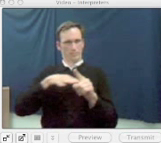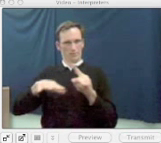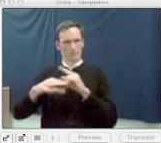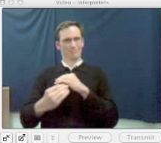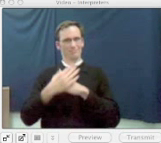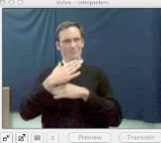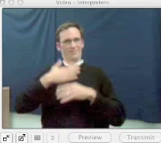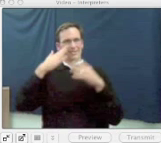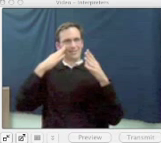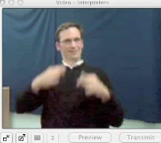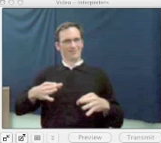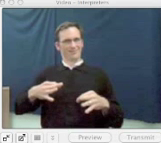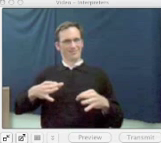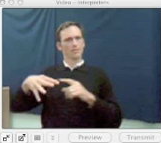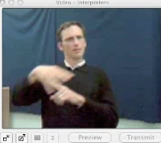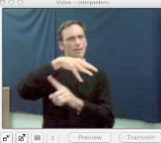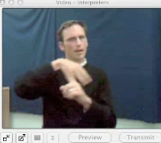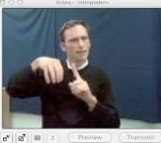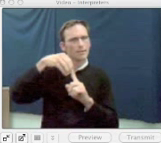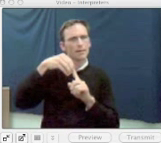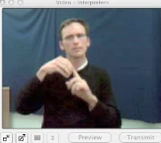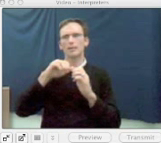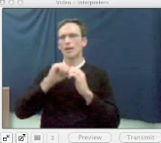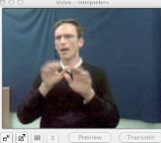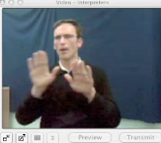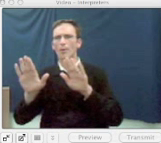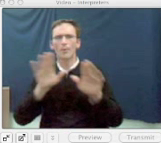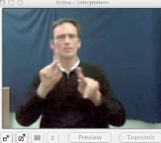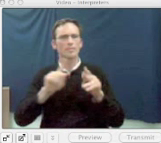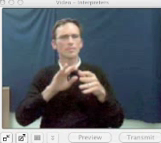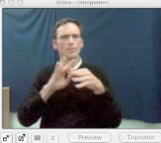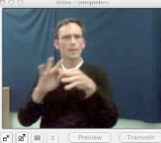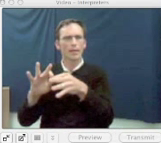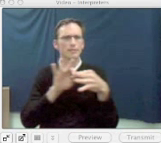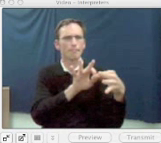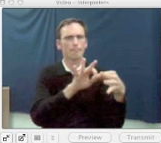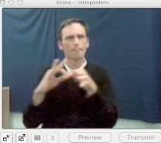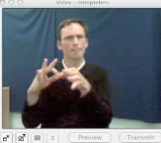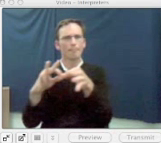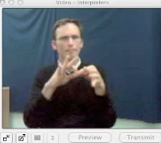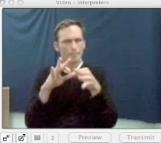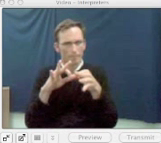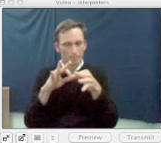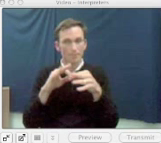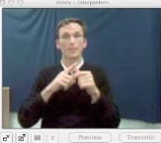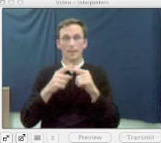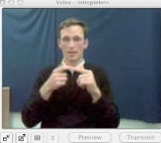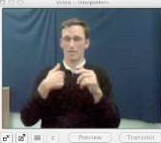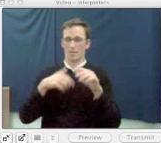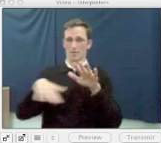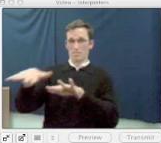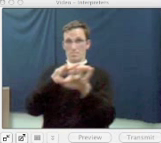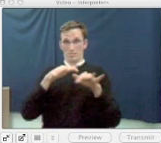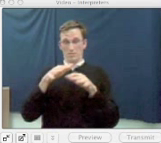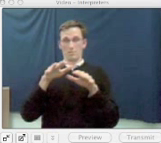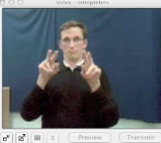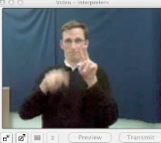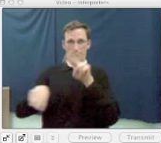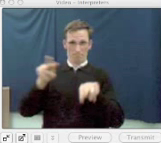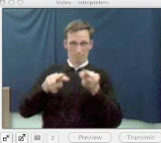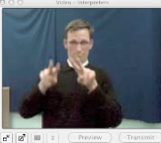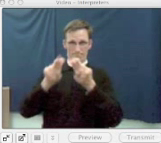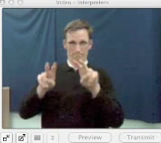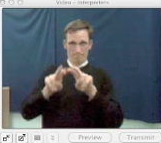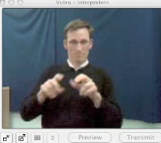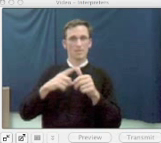The context, the nature of the relationships, and from there make decisions from where they can consider